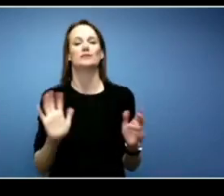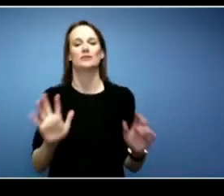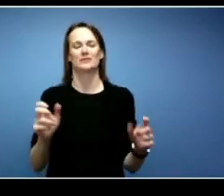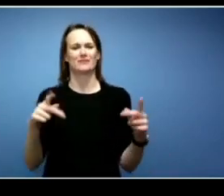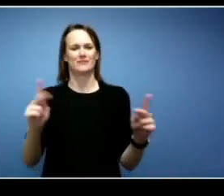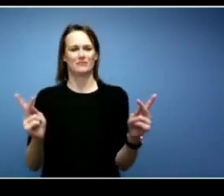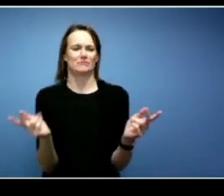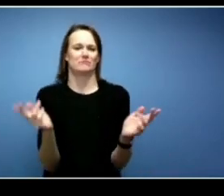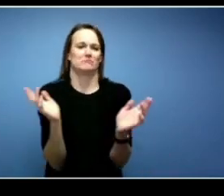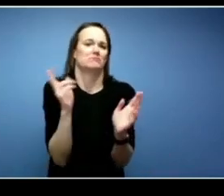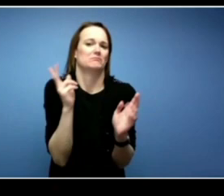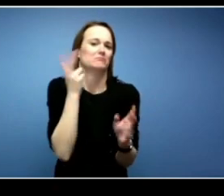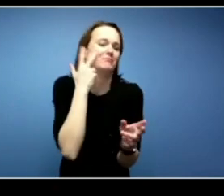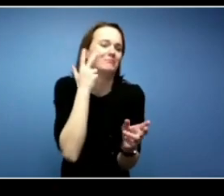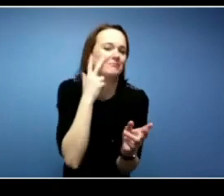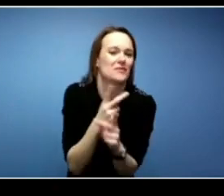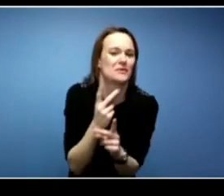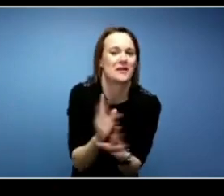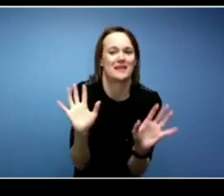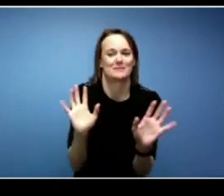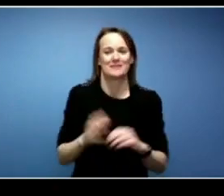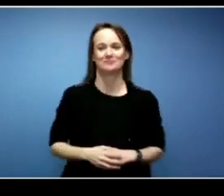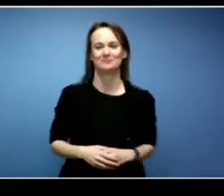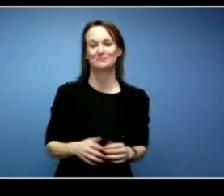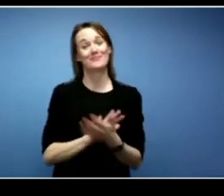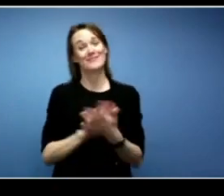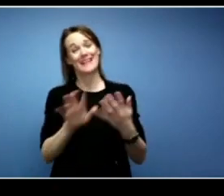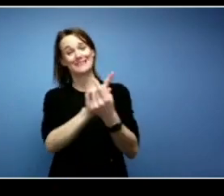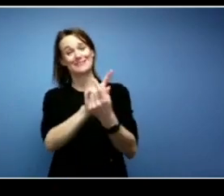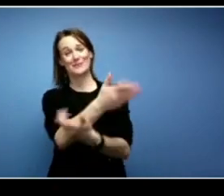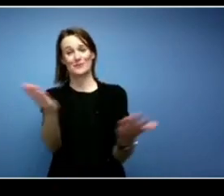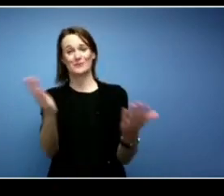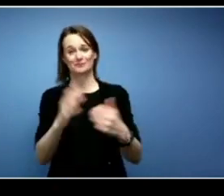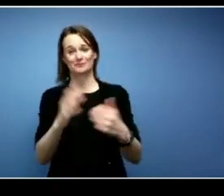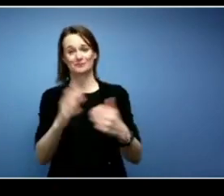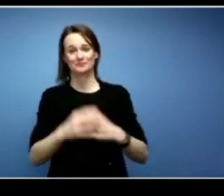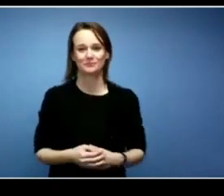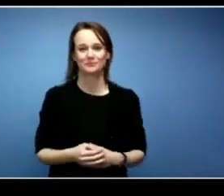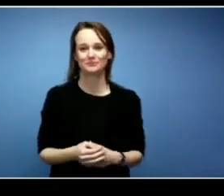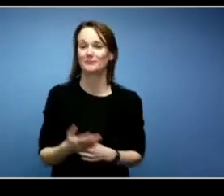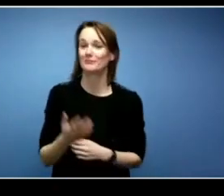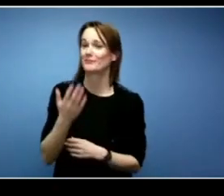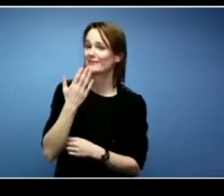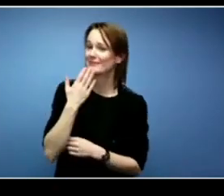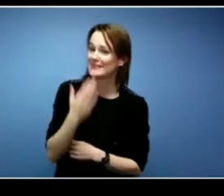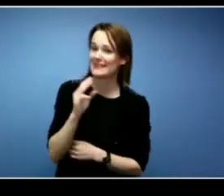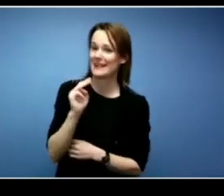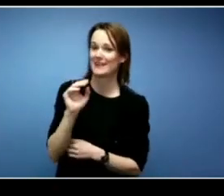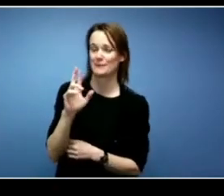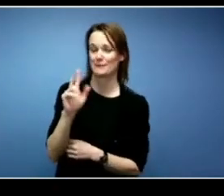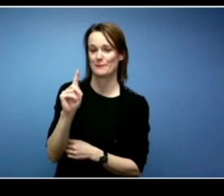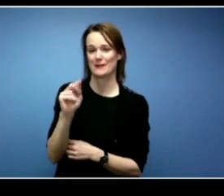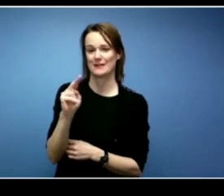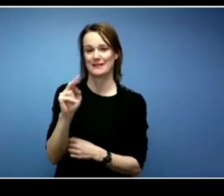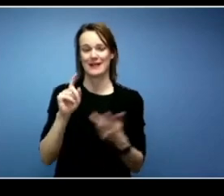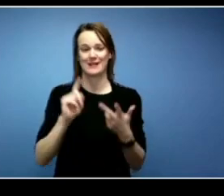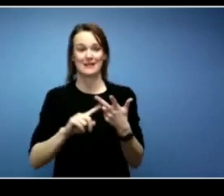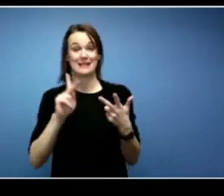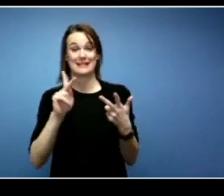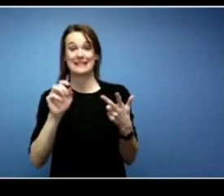areas. So that's me. Nice to meet you all. Thank you so much, Martina, for sharing that. Kemi, you're